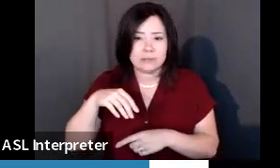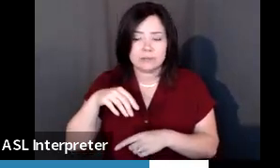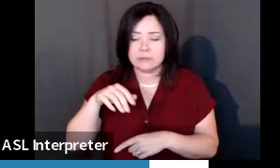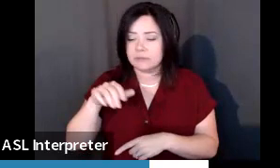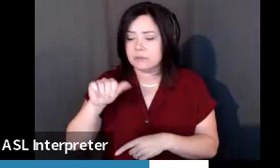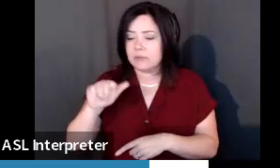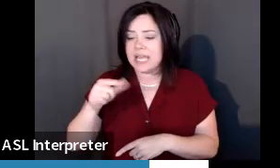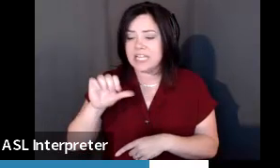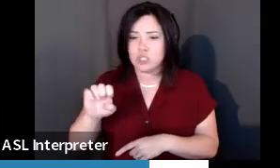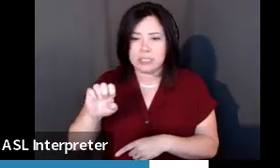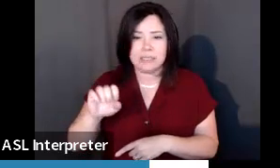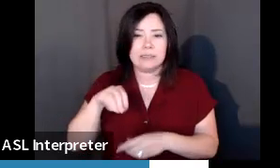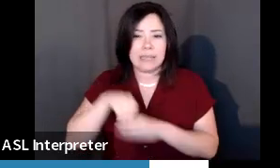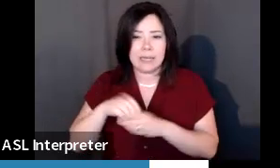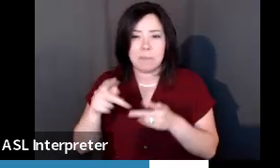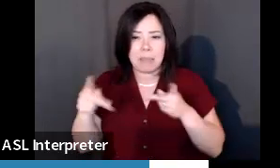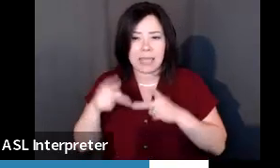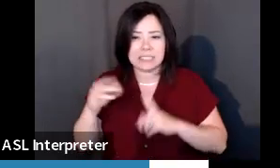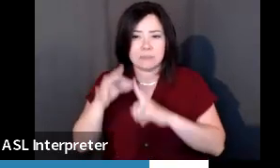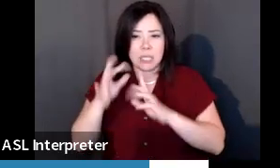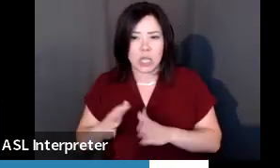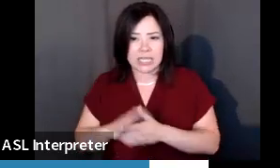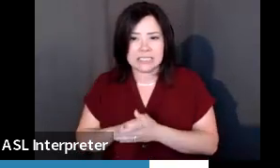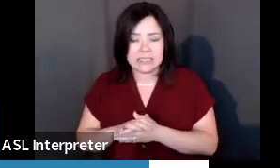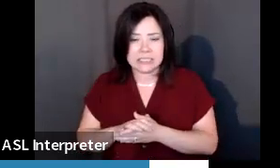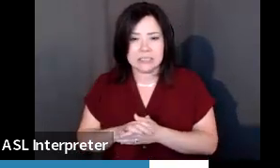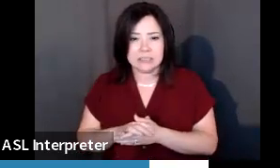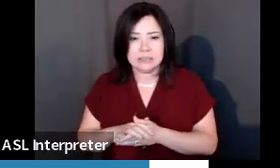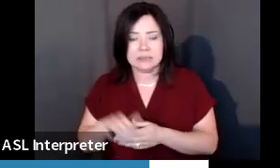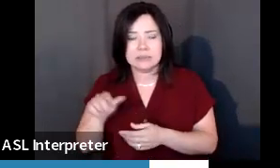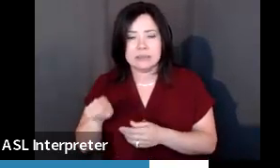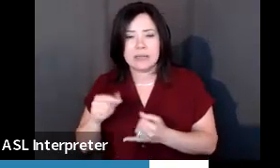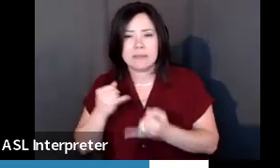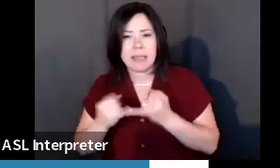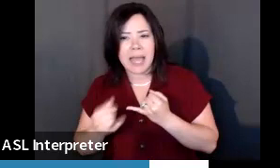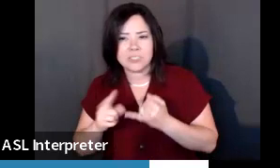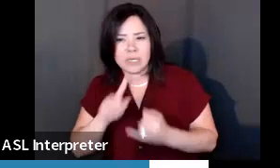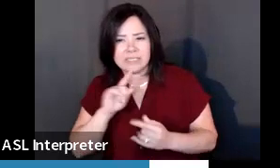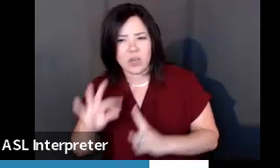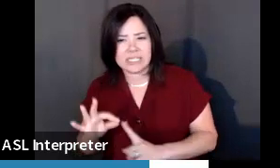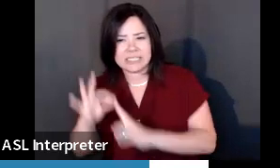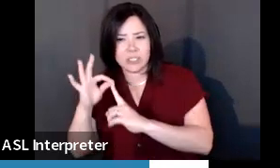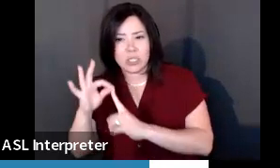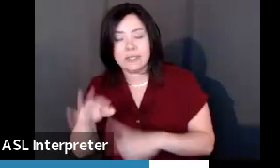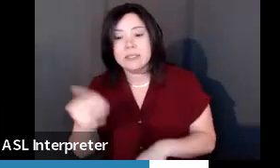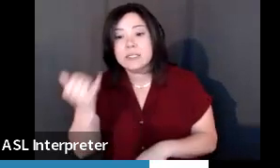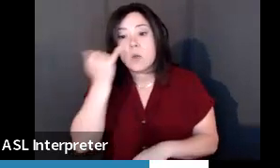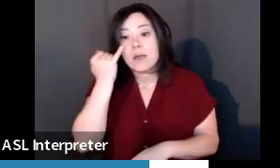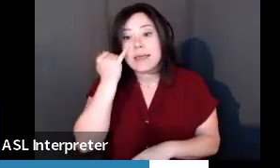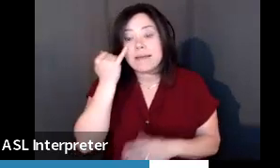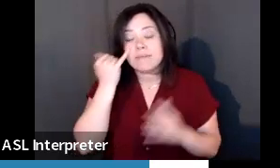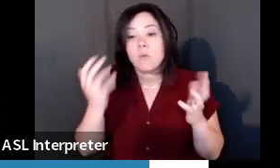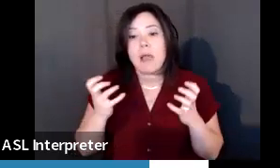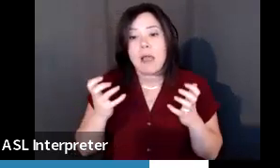So there's that is a distinction. So if you are looking to, let's say